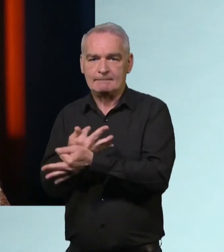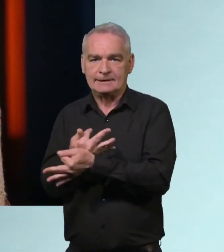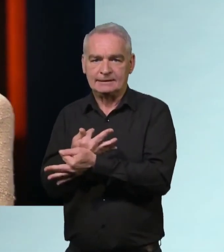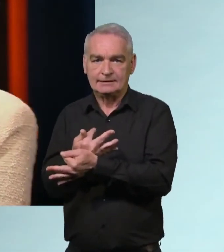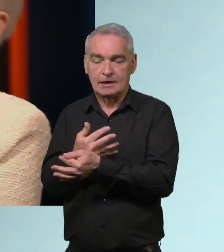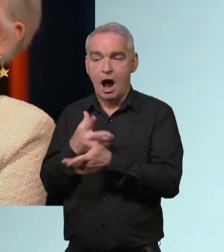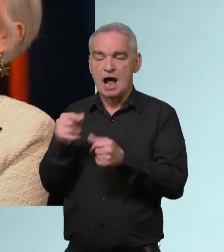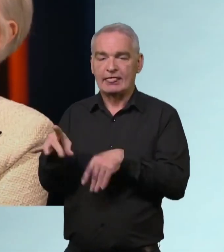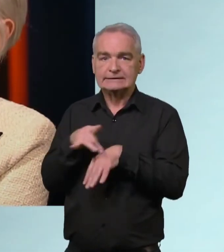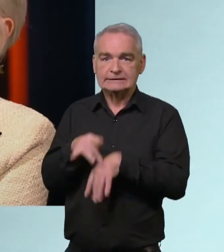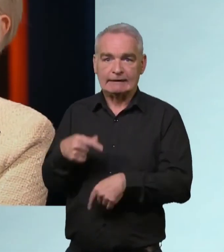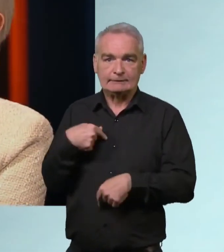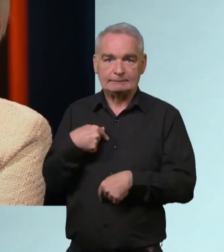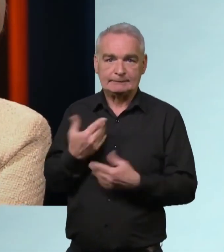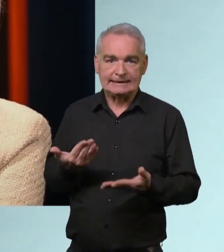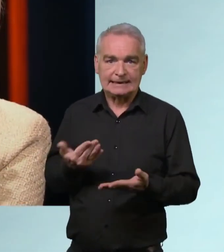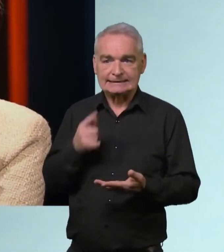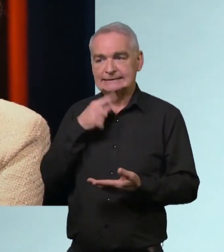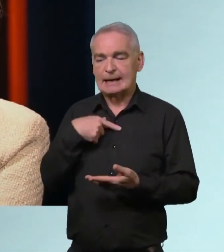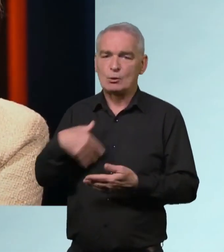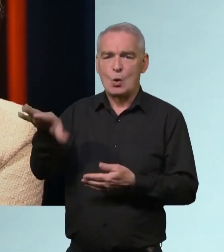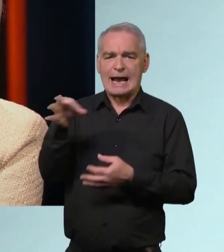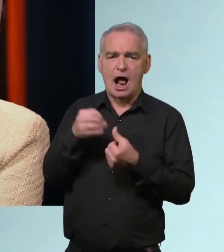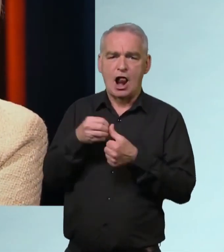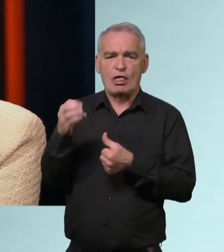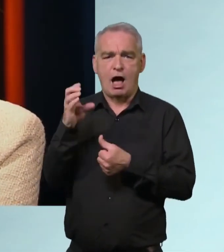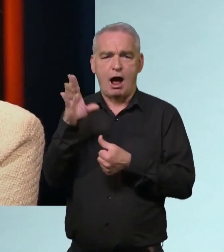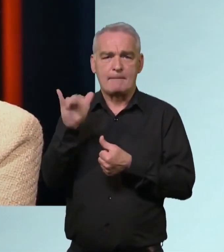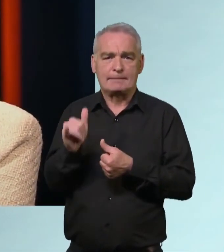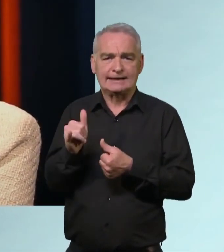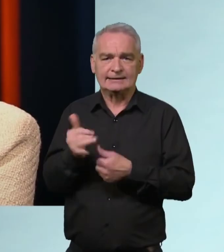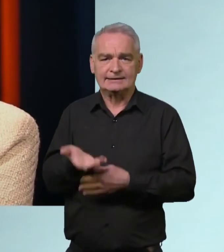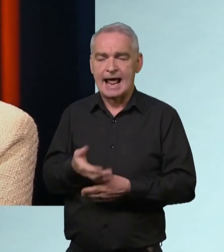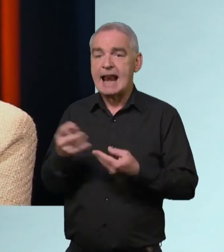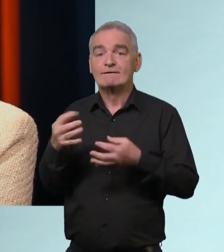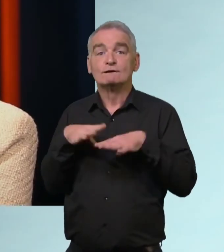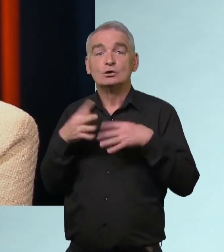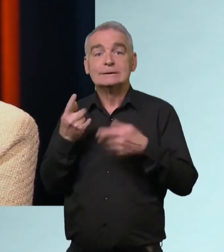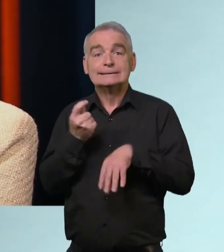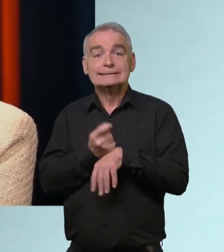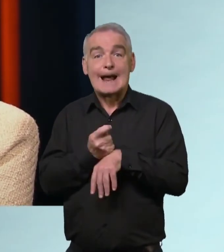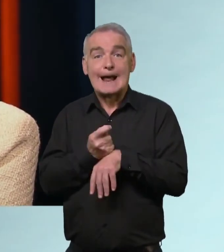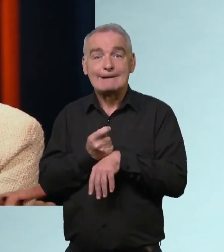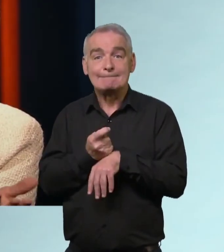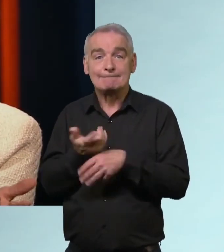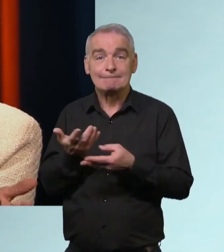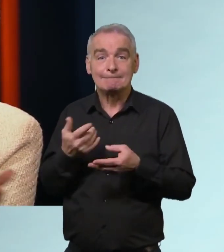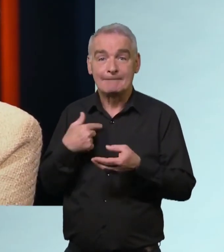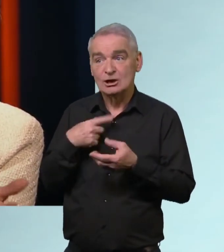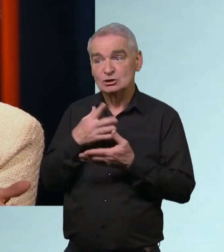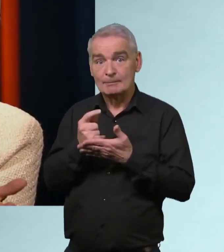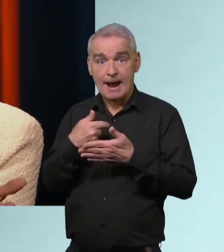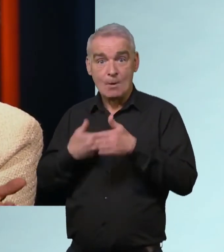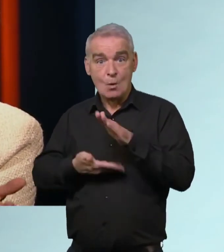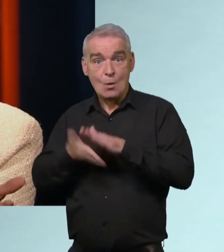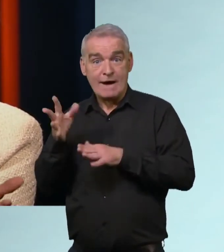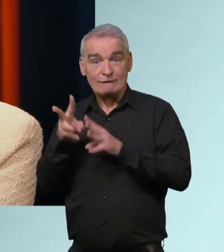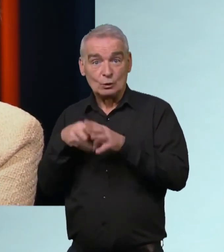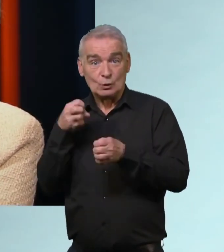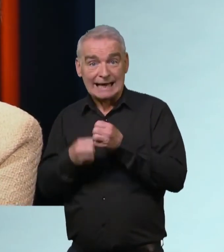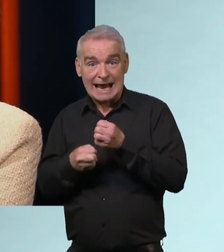get a hobby. Yeah. So any time, spare time I had to be, because I'd be away all